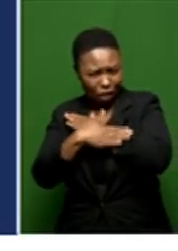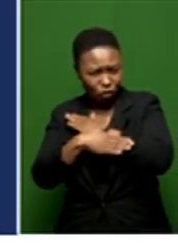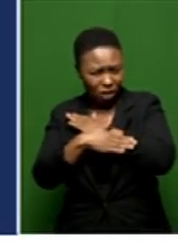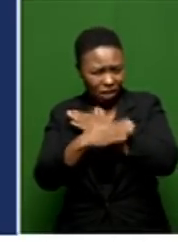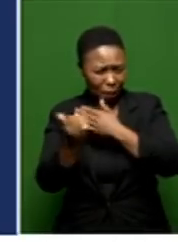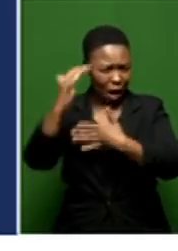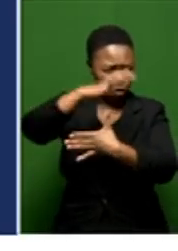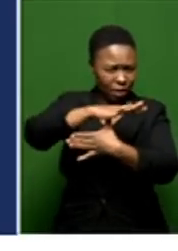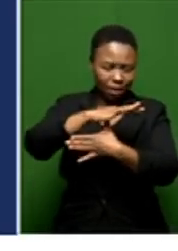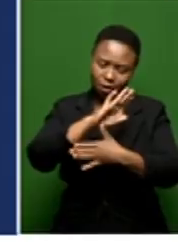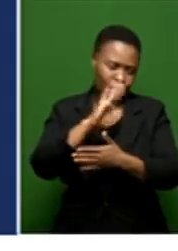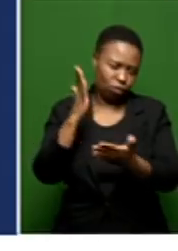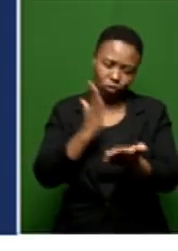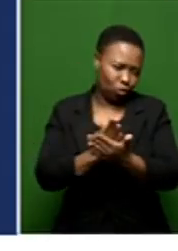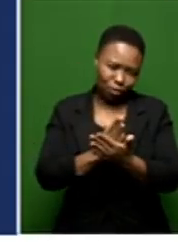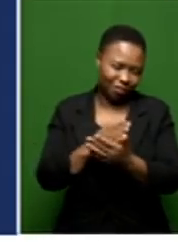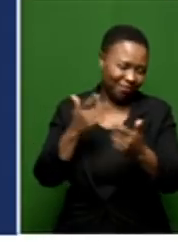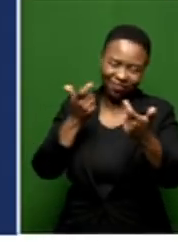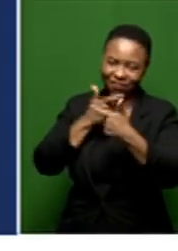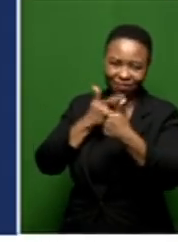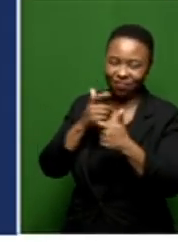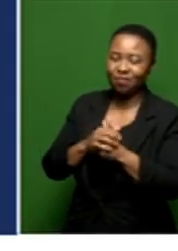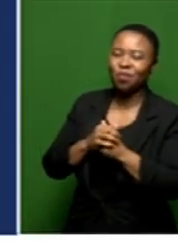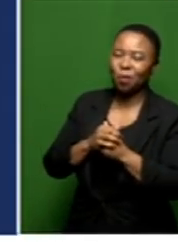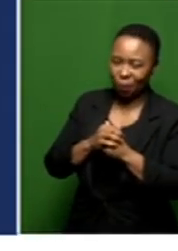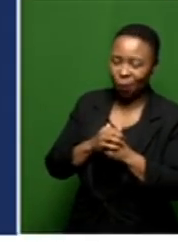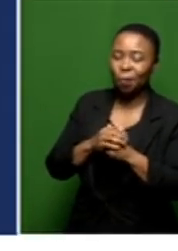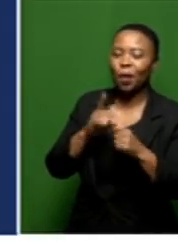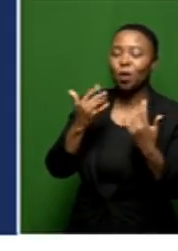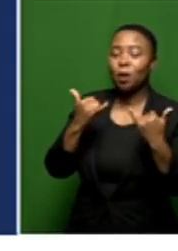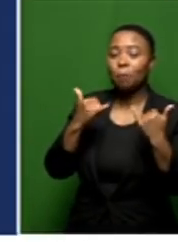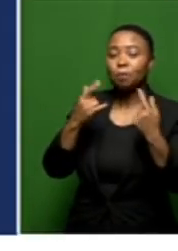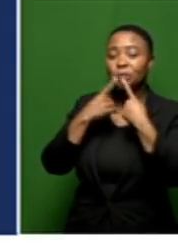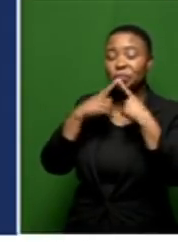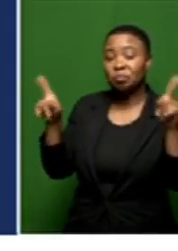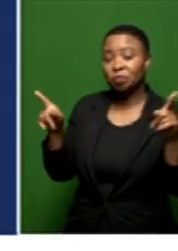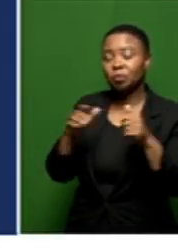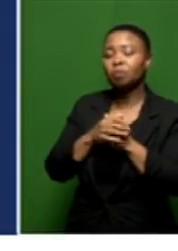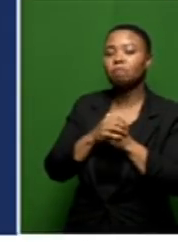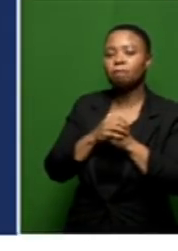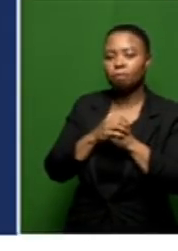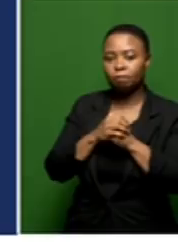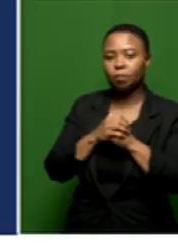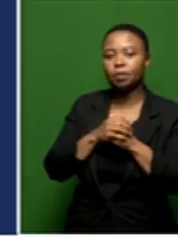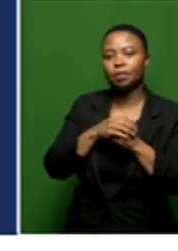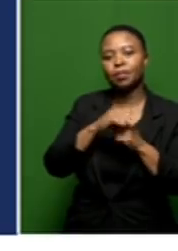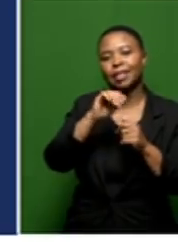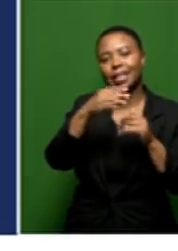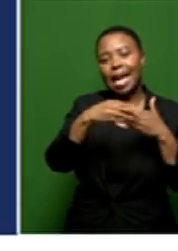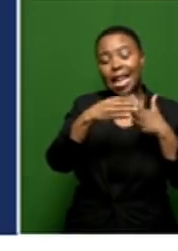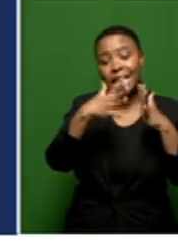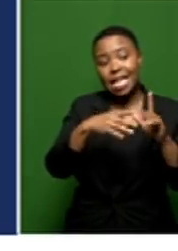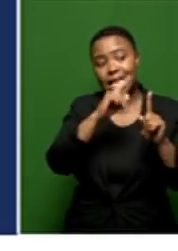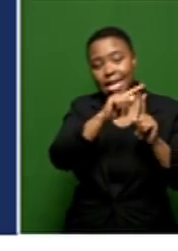But your thoughts, though, on the pronouncements by certain leaders,